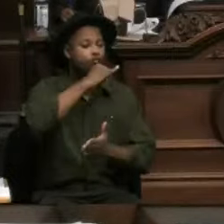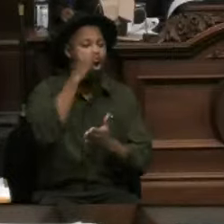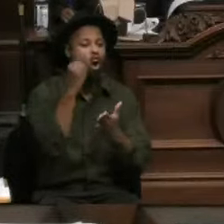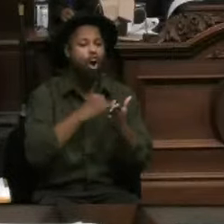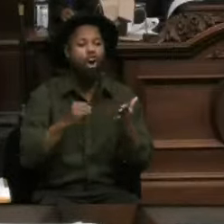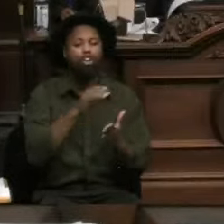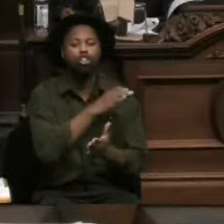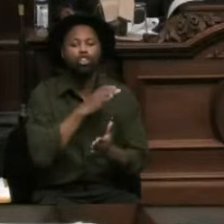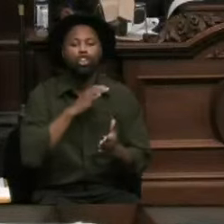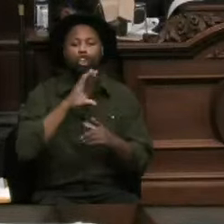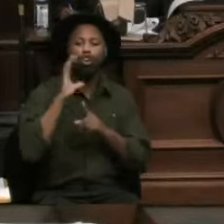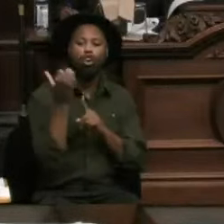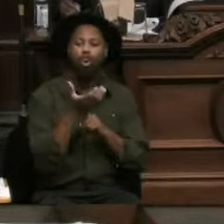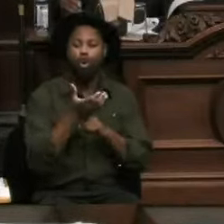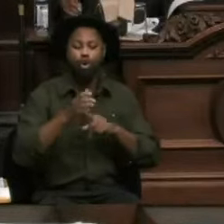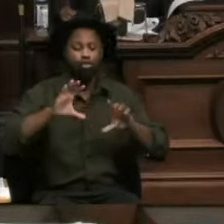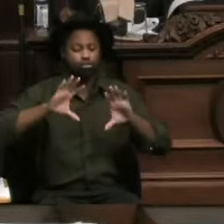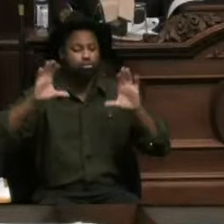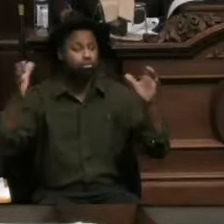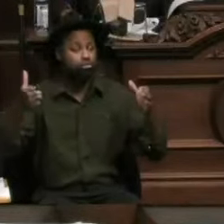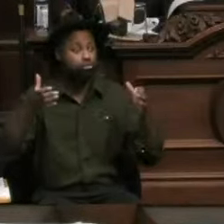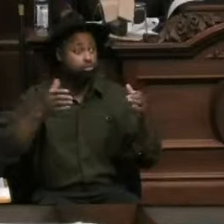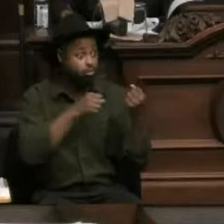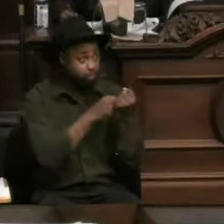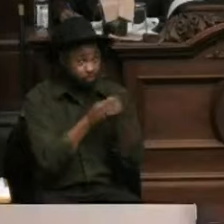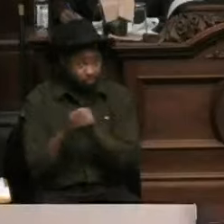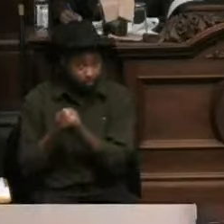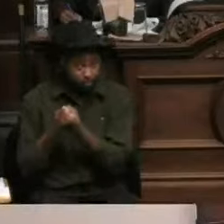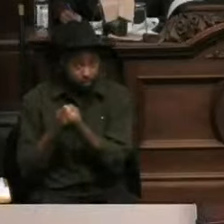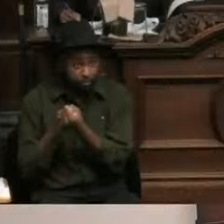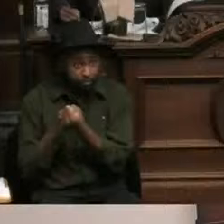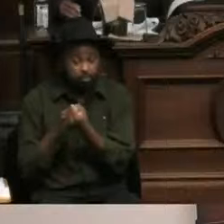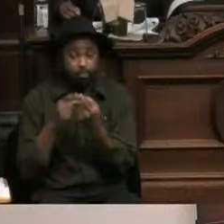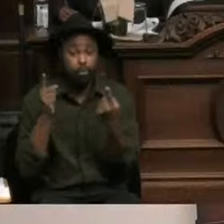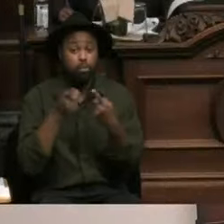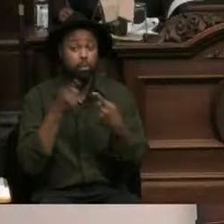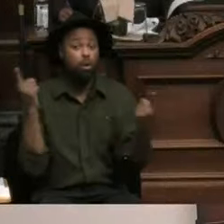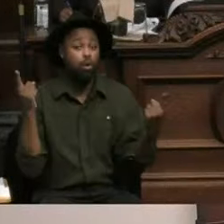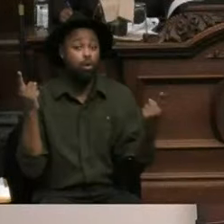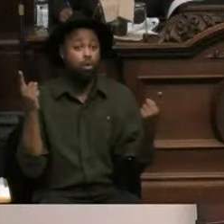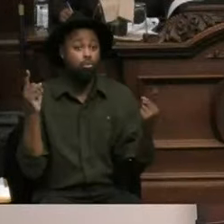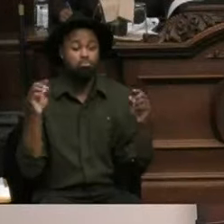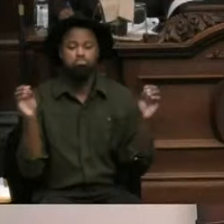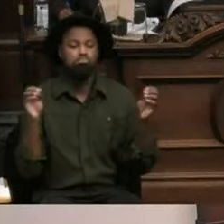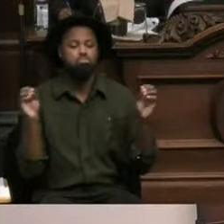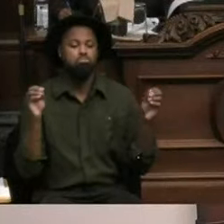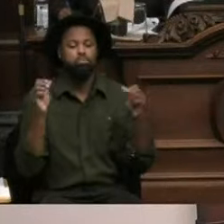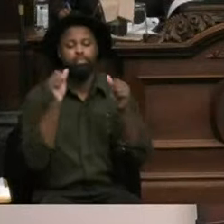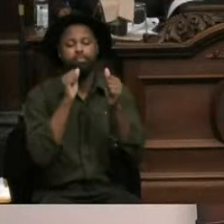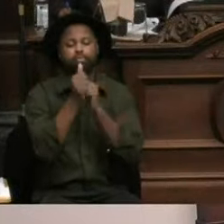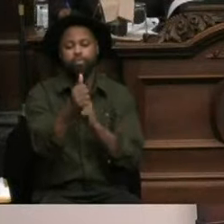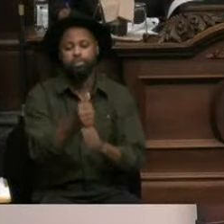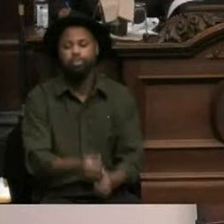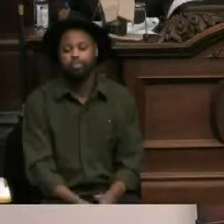culture plan. All in favor, please say aye. Aye. Aye. Any opposed? Motion